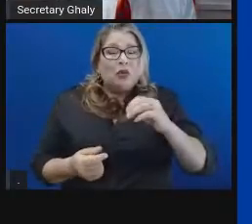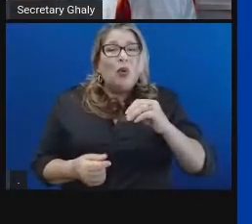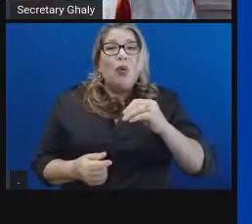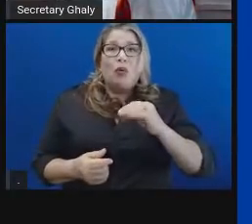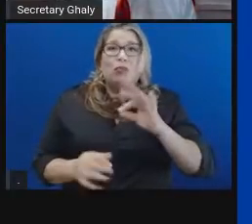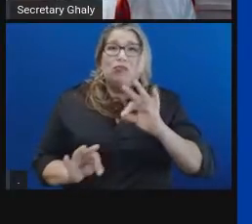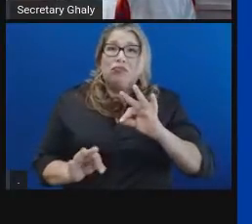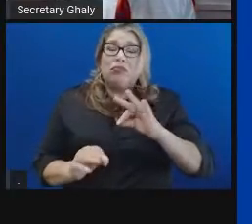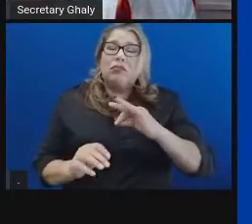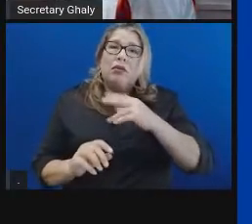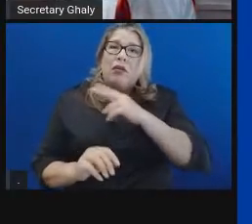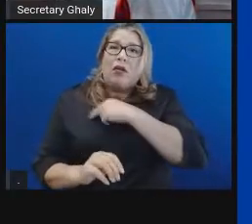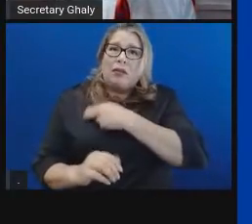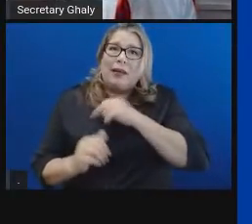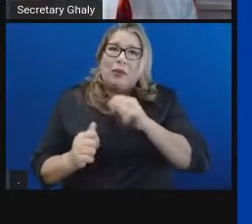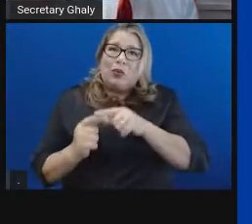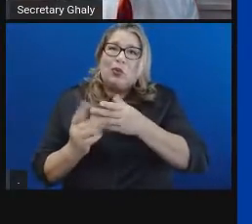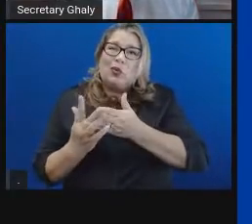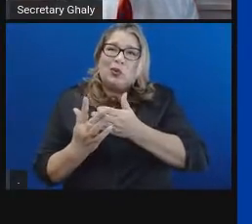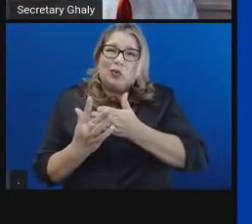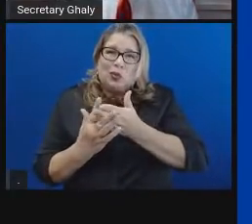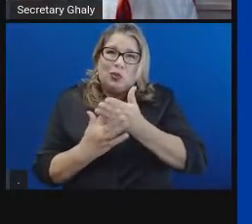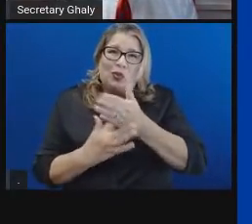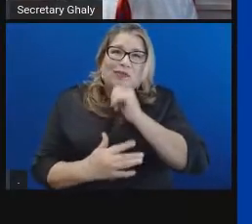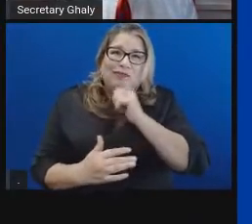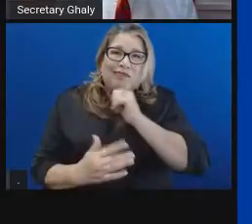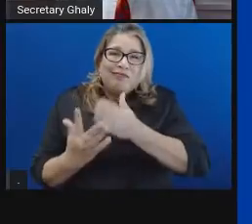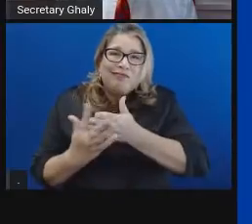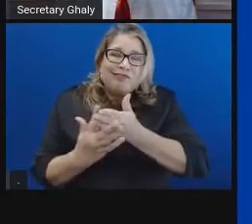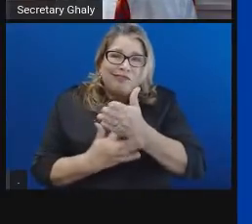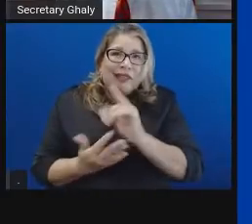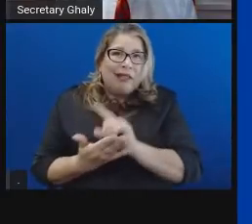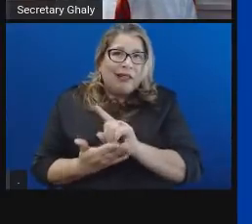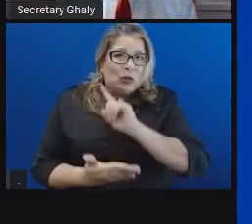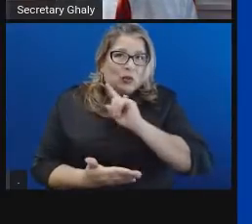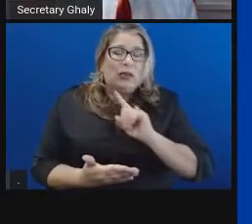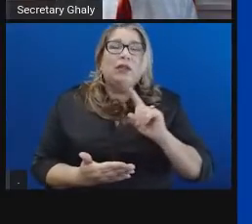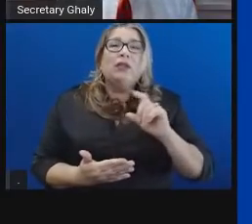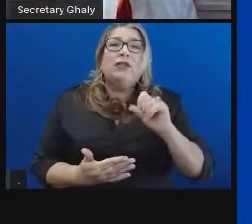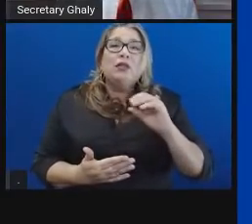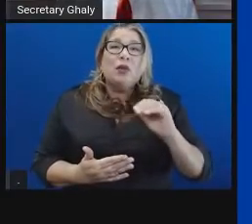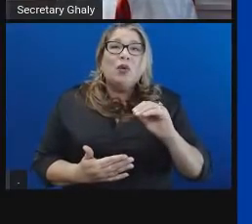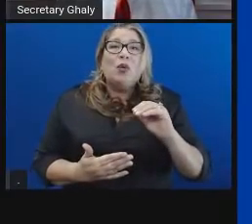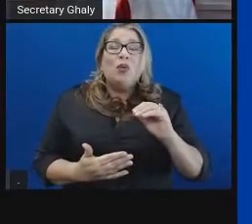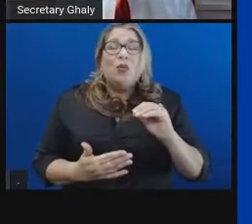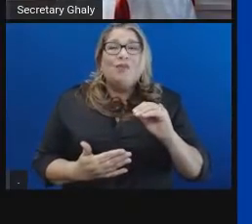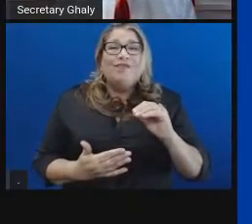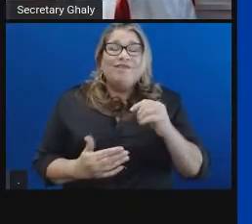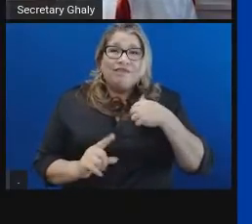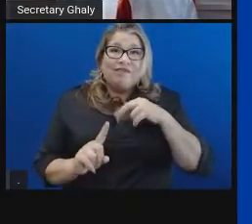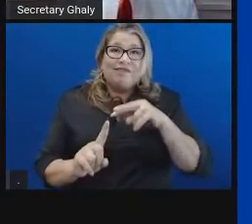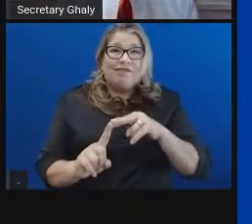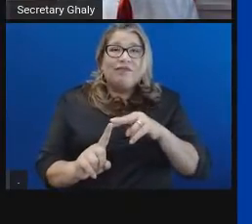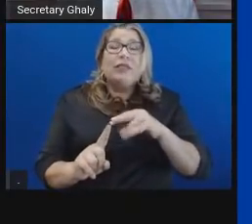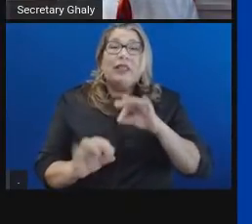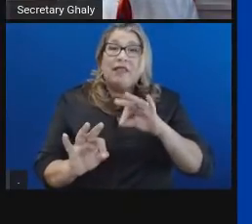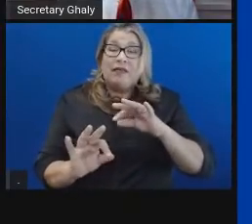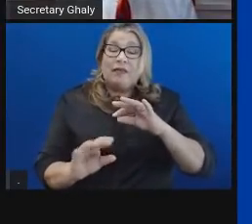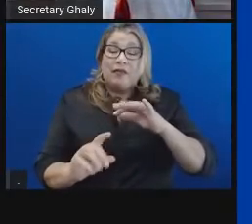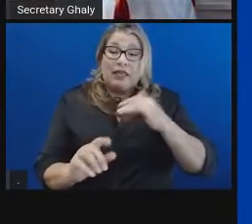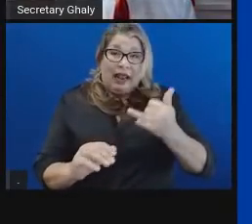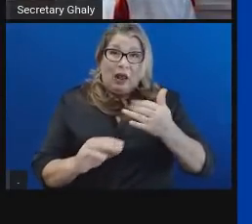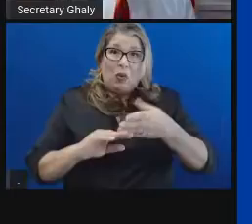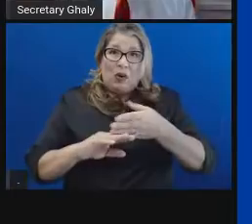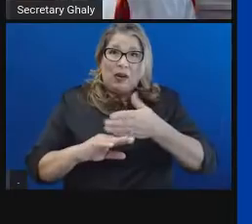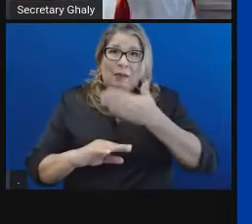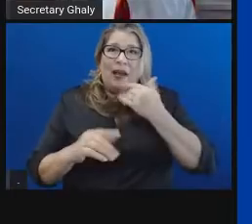carry forward a little bit longer, but we are prepared and anticipate that some increase in hospitalizations will come in the middle of the